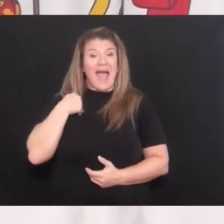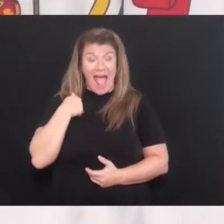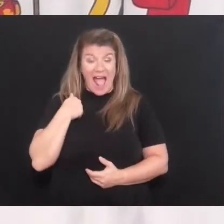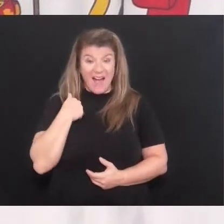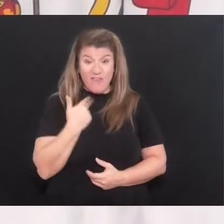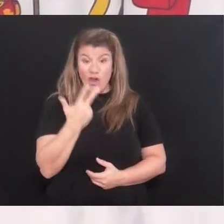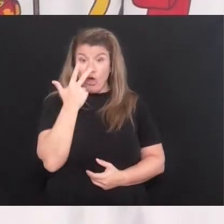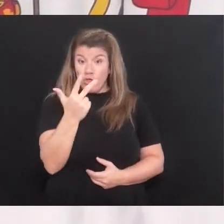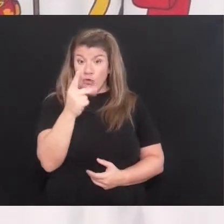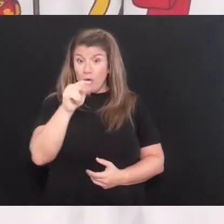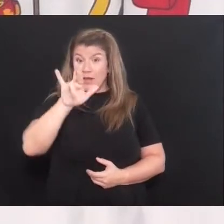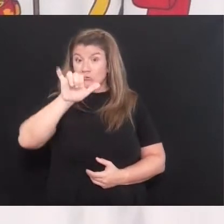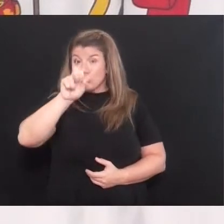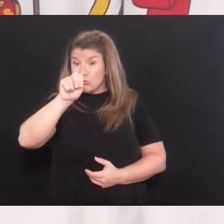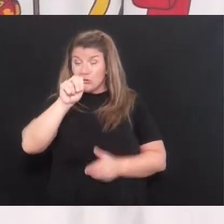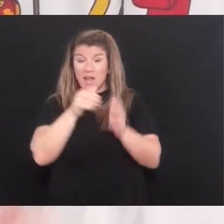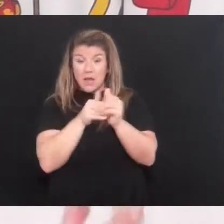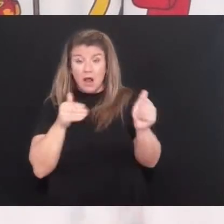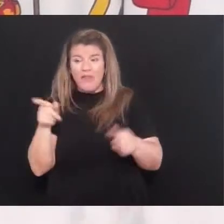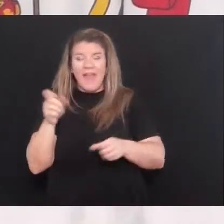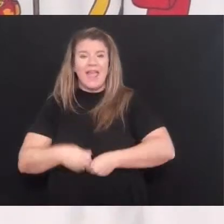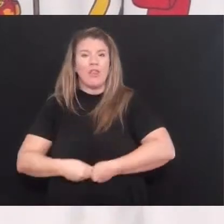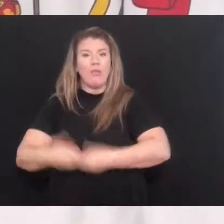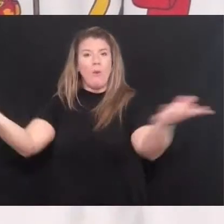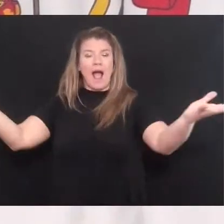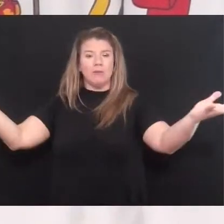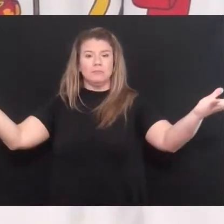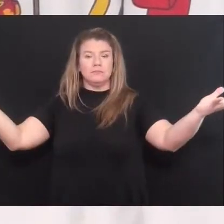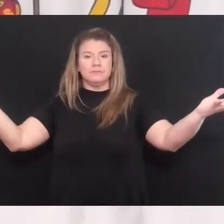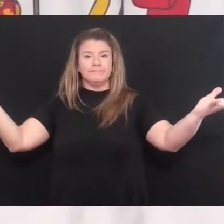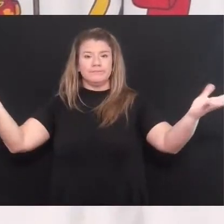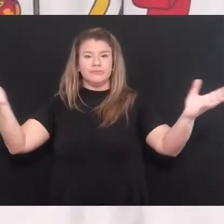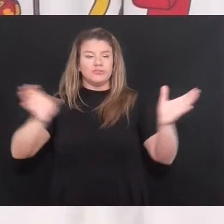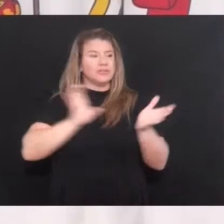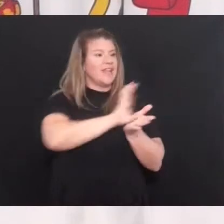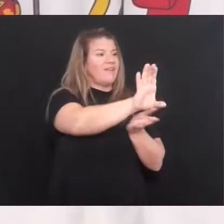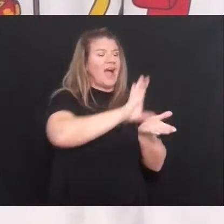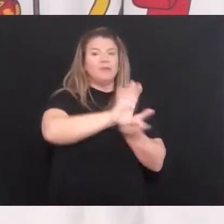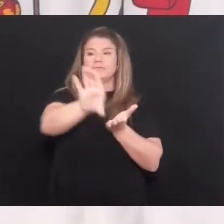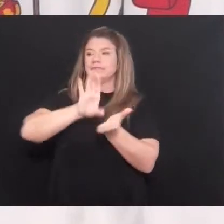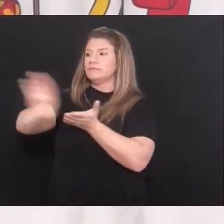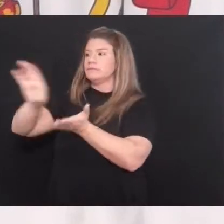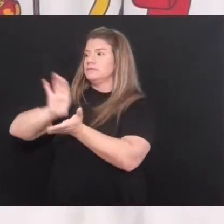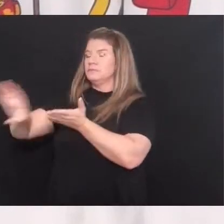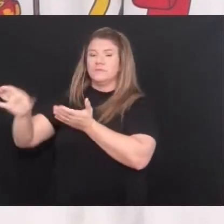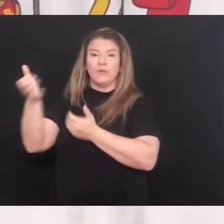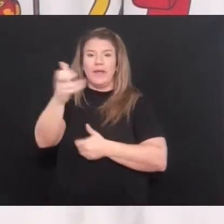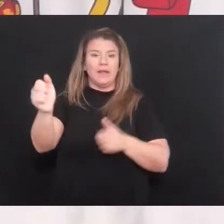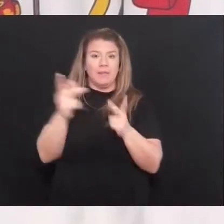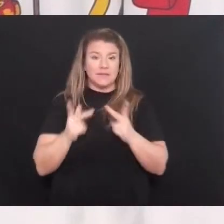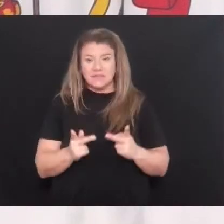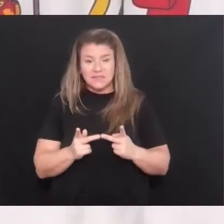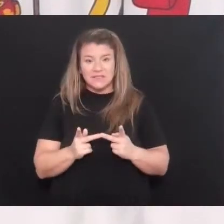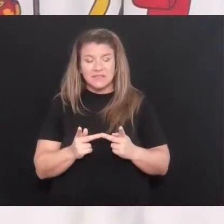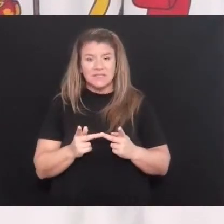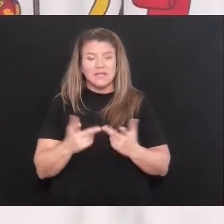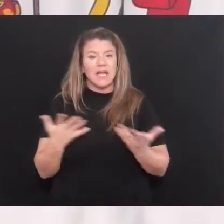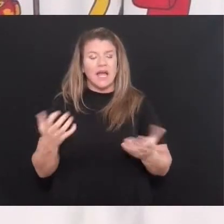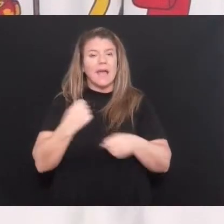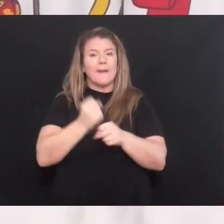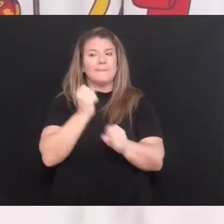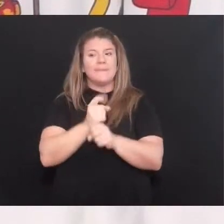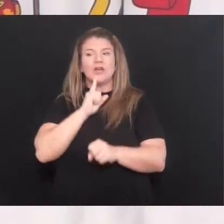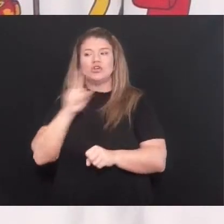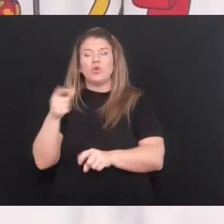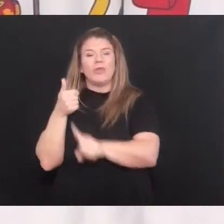trillion that they can just throw out in every direction under the sun and basically assure